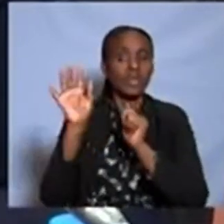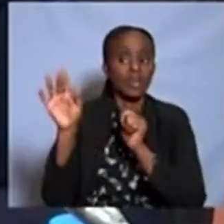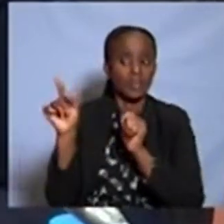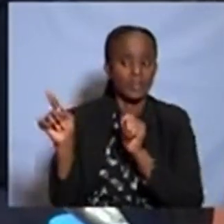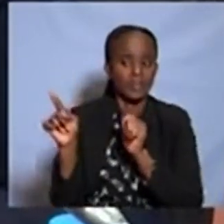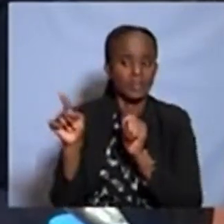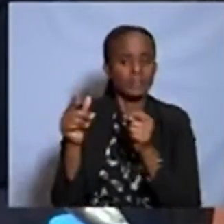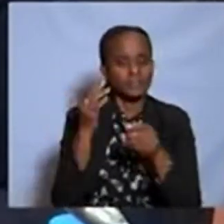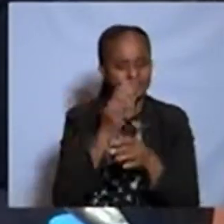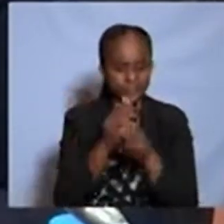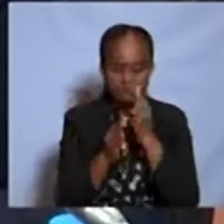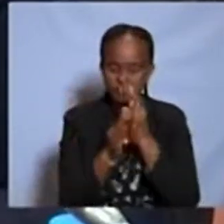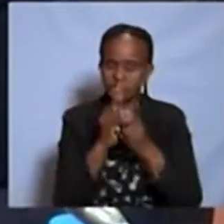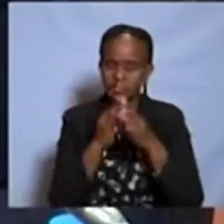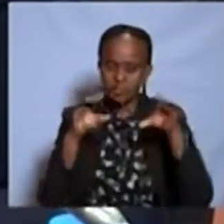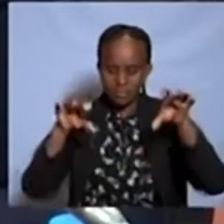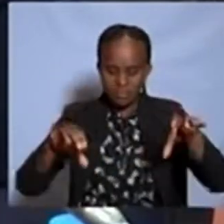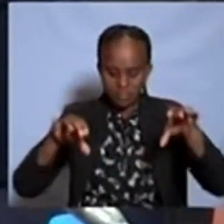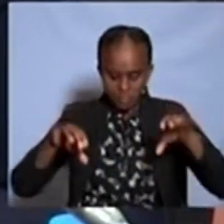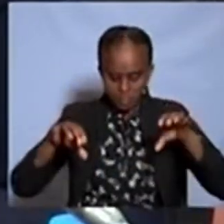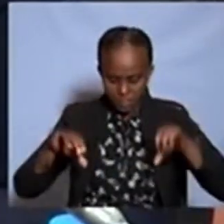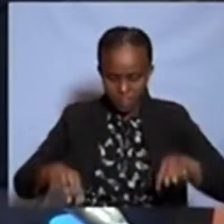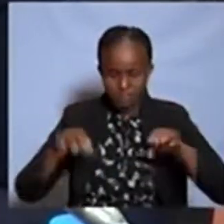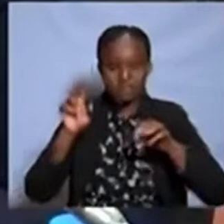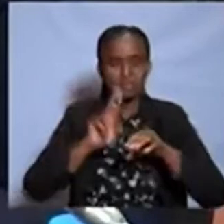they were building culverts using blocks,